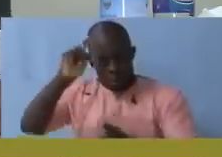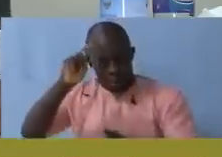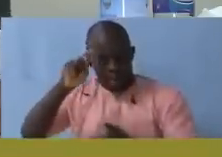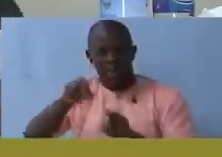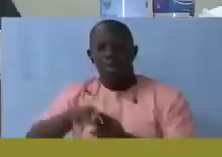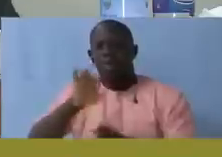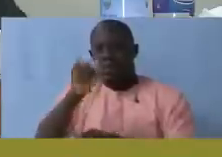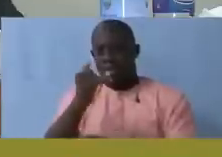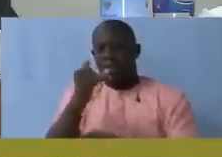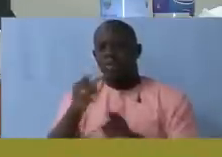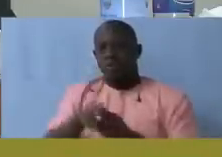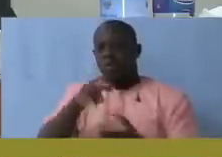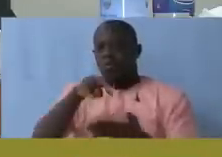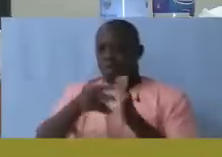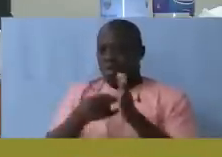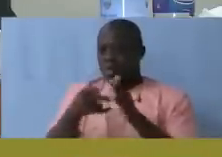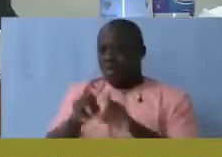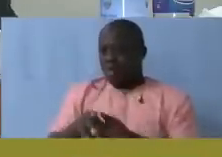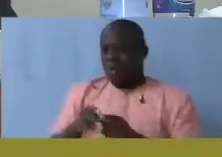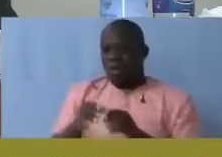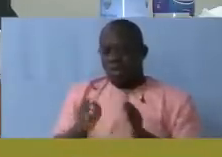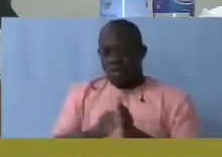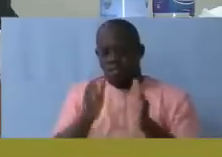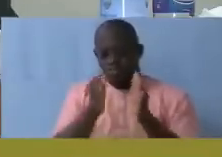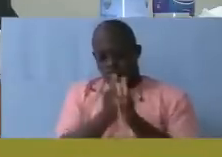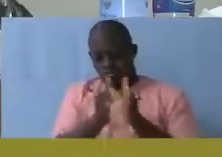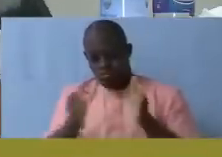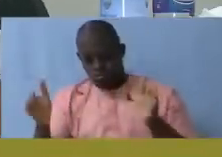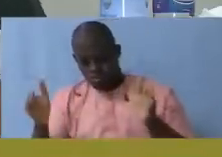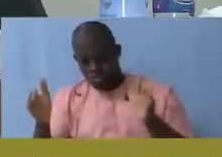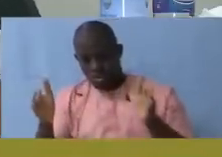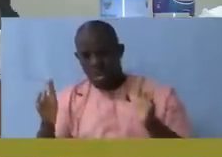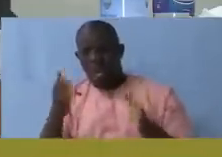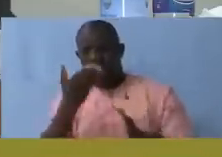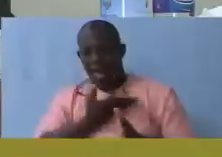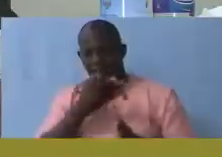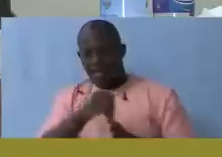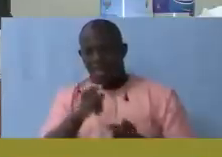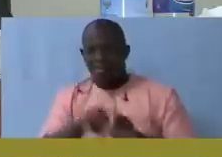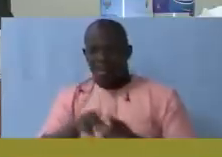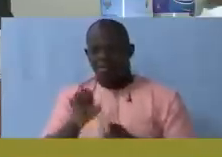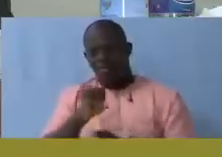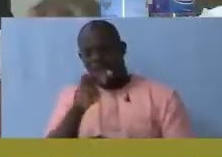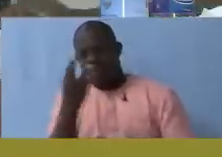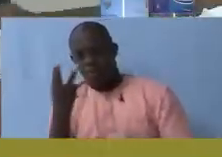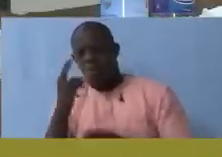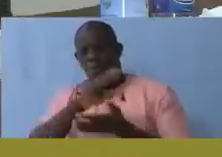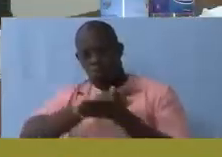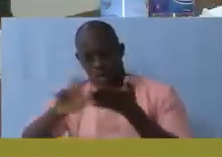it means, at most, the period they would have been there would be just a few weeks.